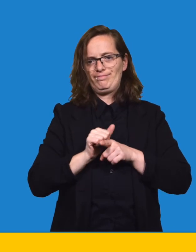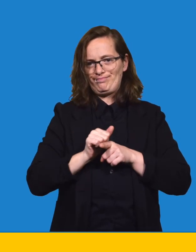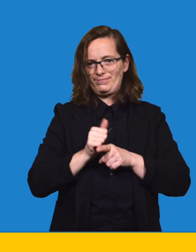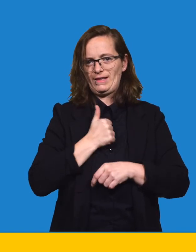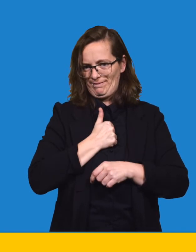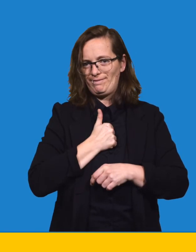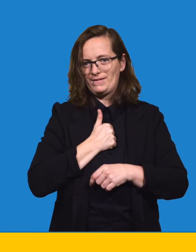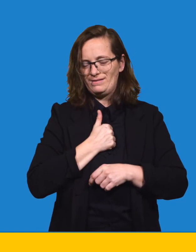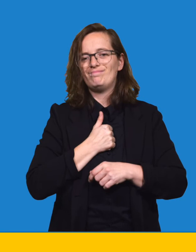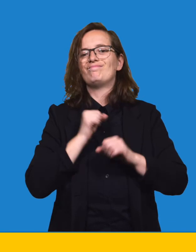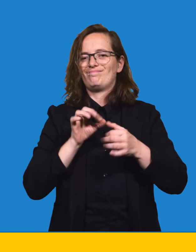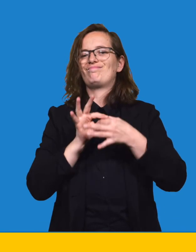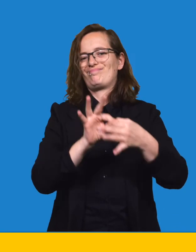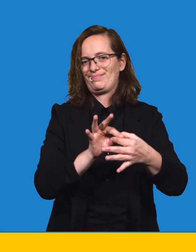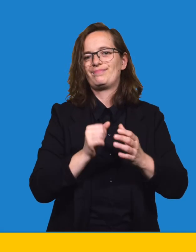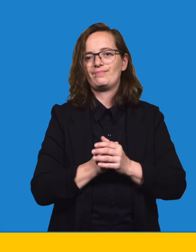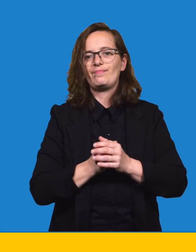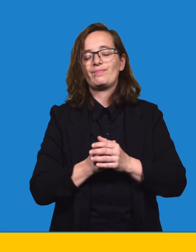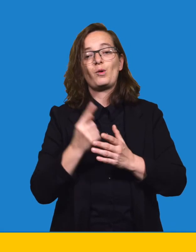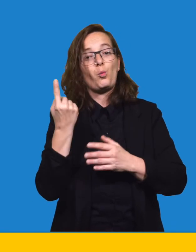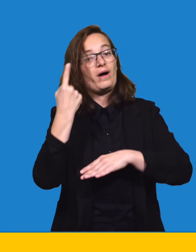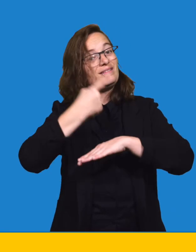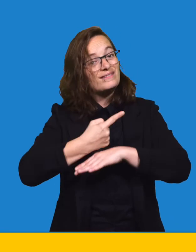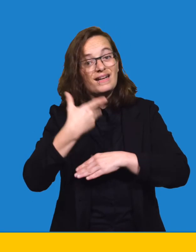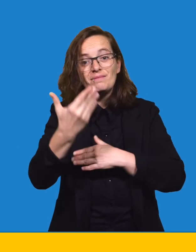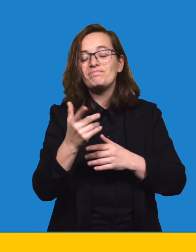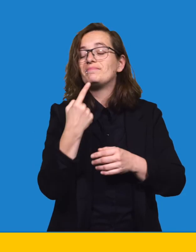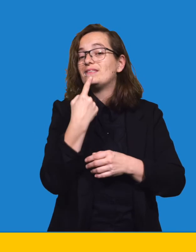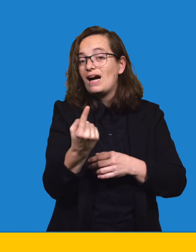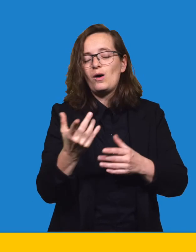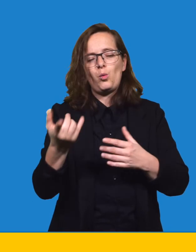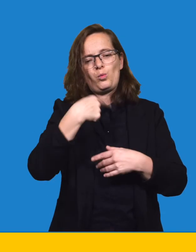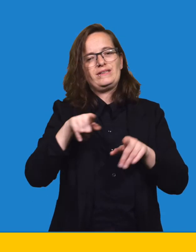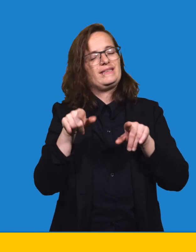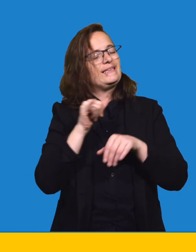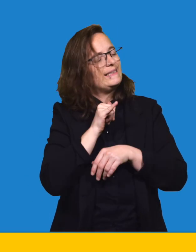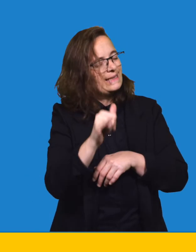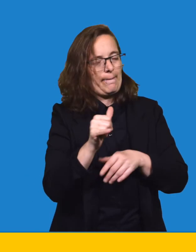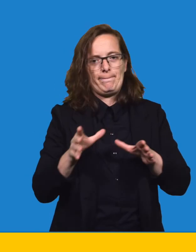it. Solidarity means, at the end of the day, we are all in this together.